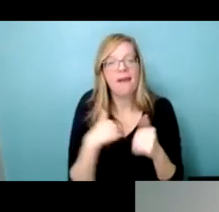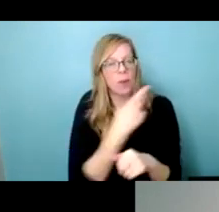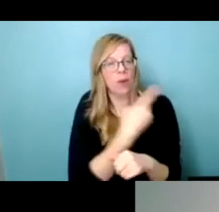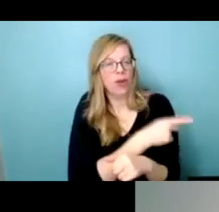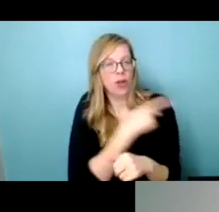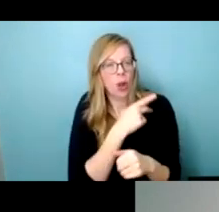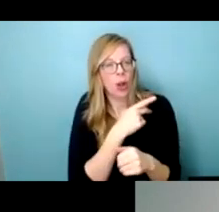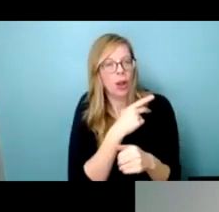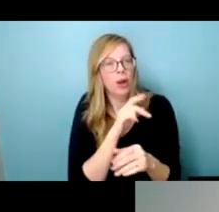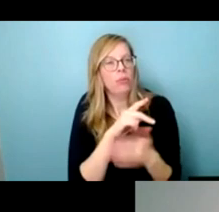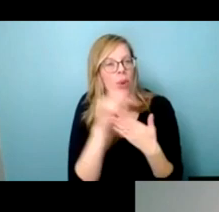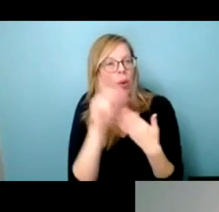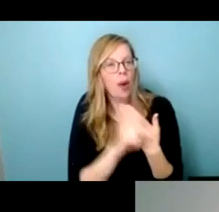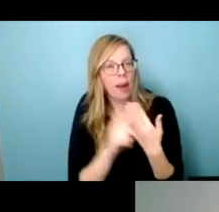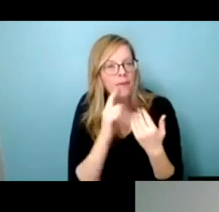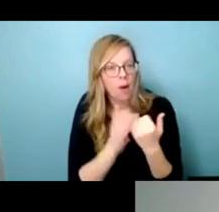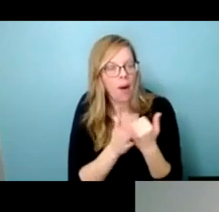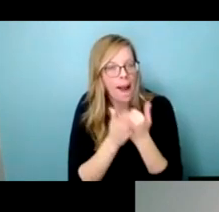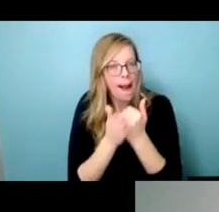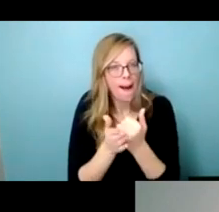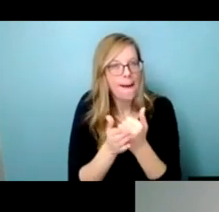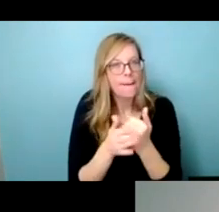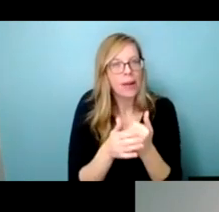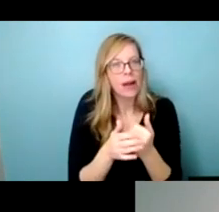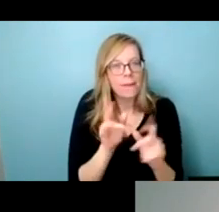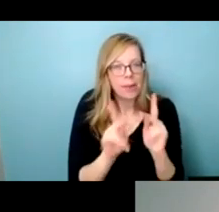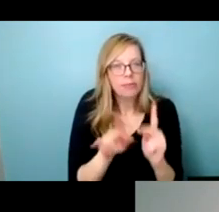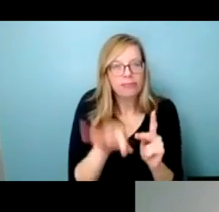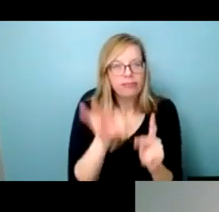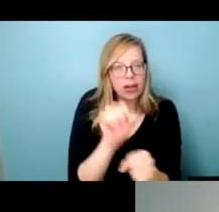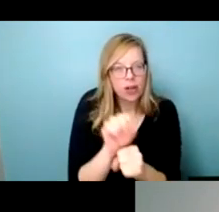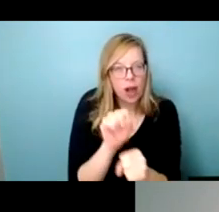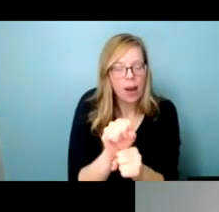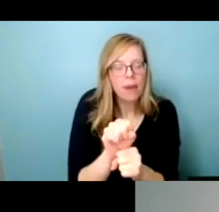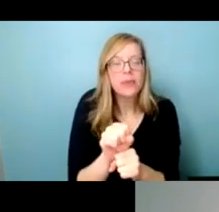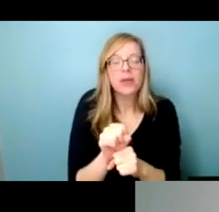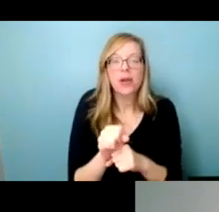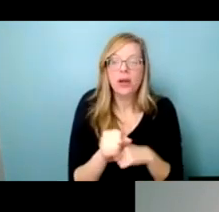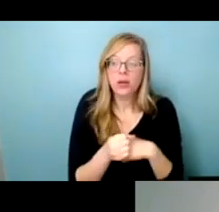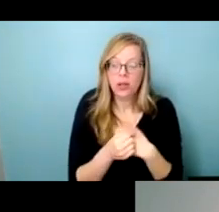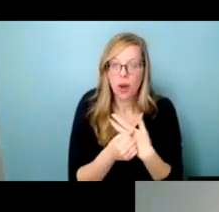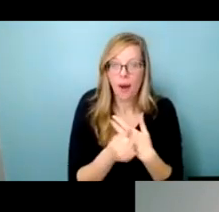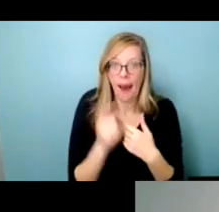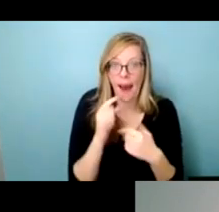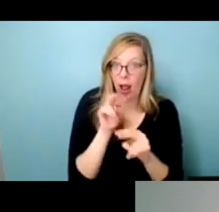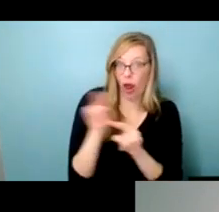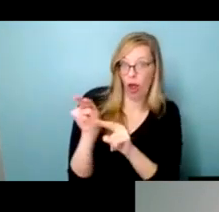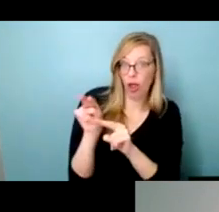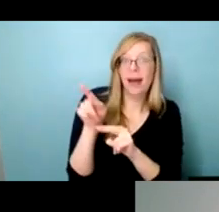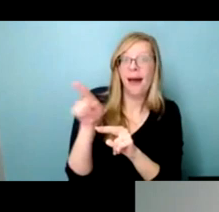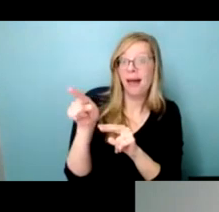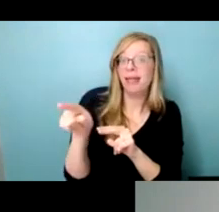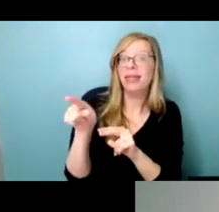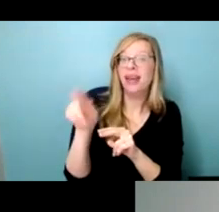so that's good. I took a quick peek at the budget that was sort of the budget papers